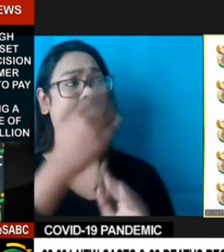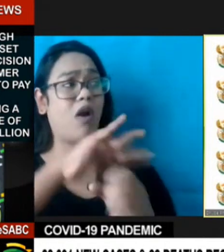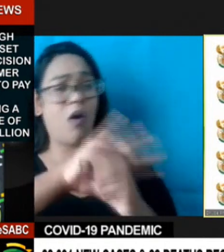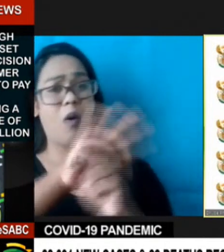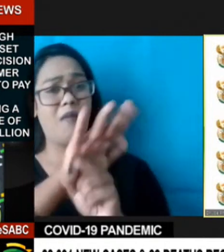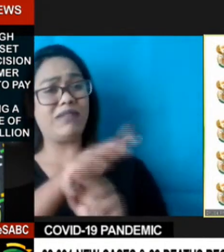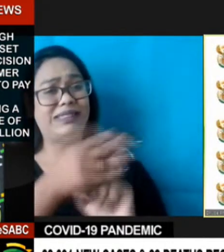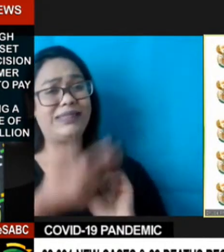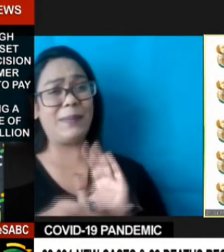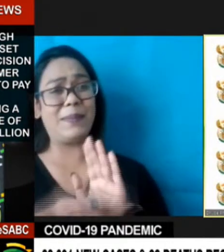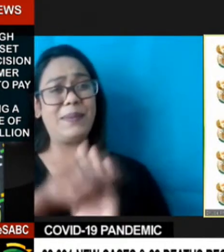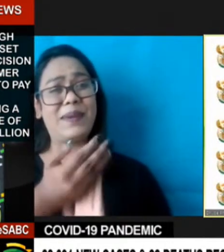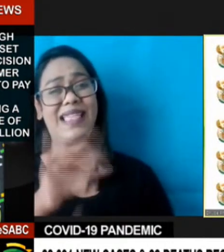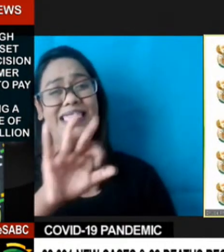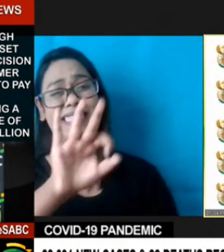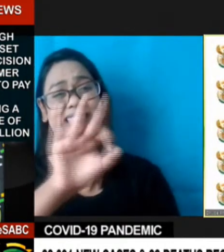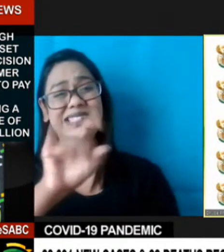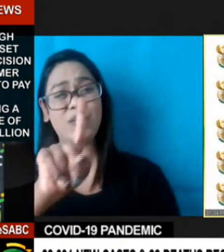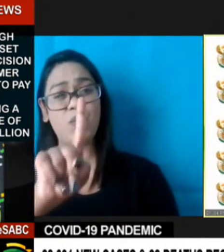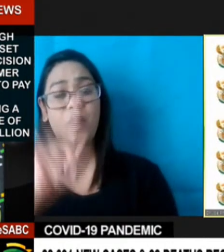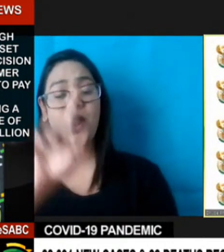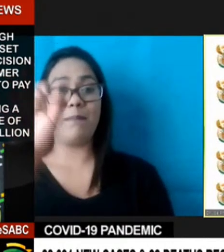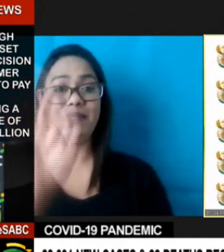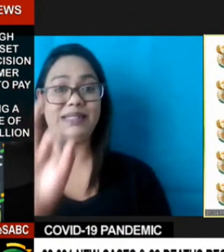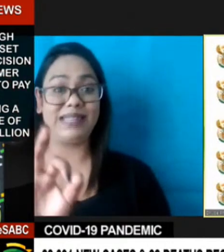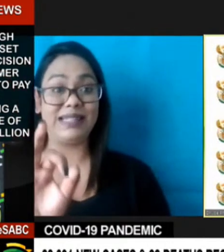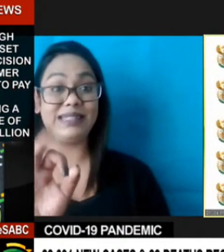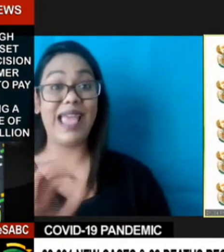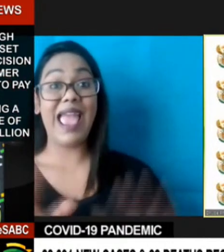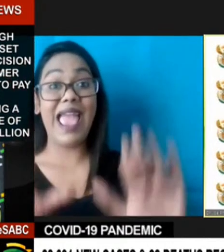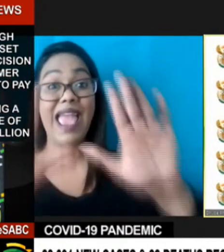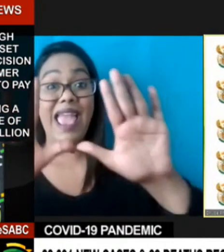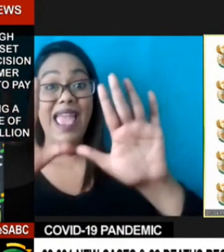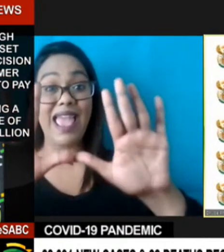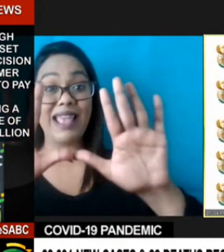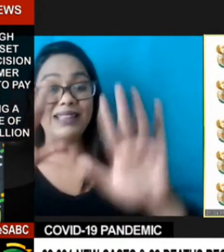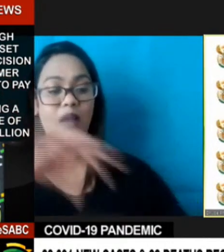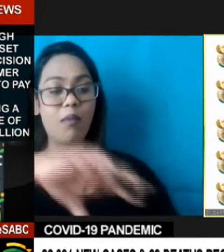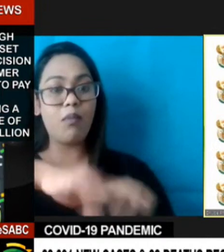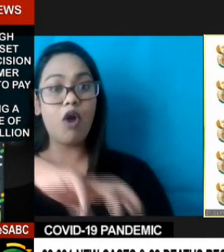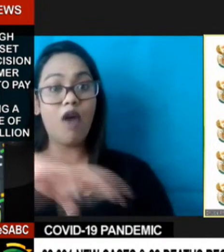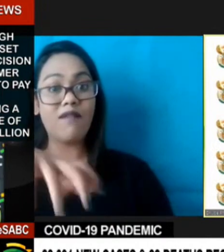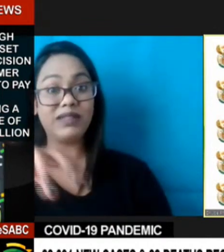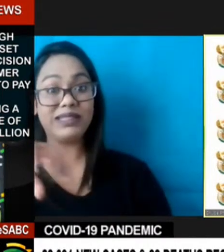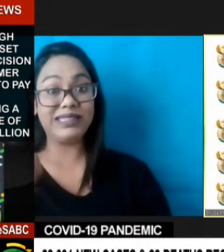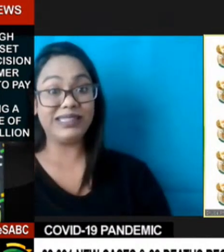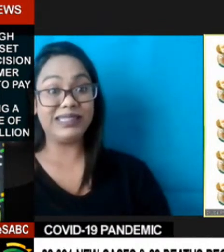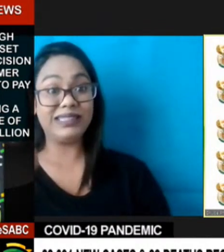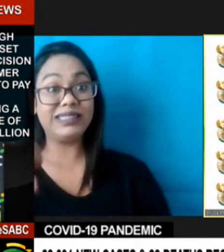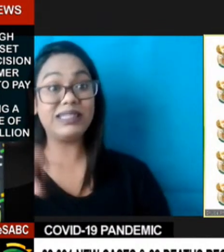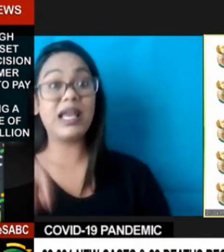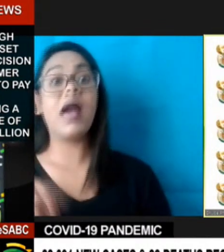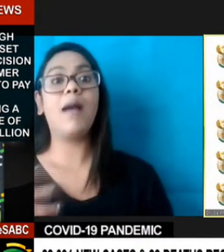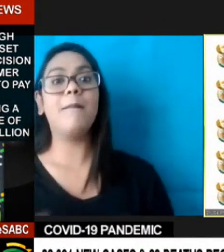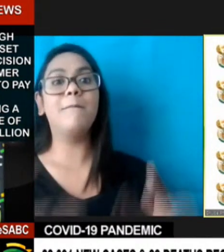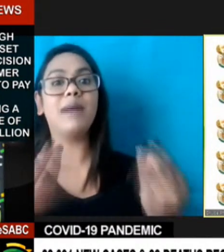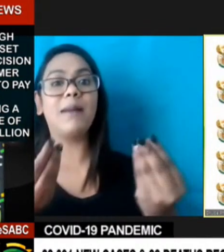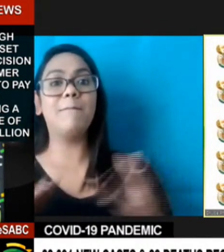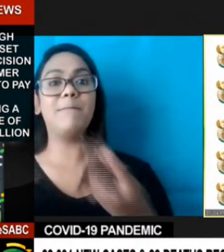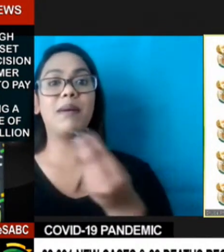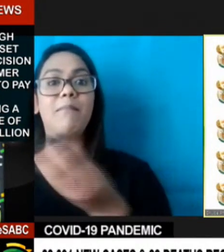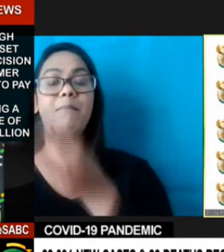of 31%. 8 provinces yesterday recorded a positivity rate of 30% or